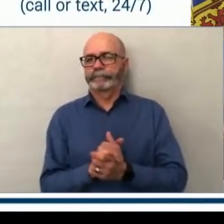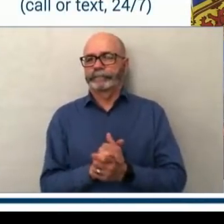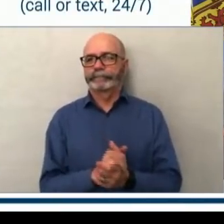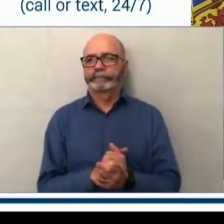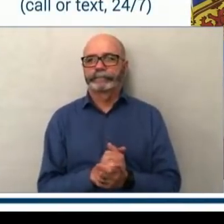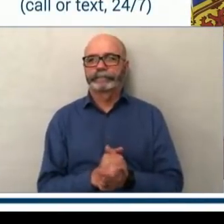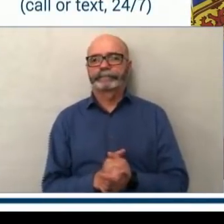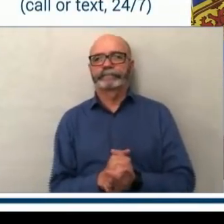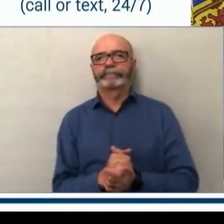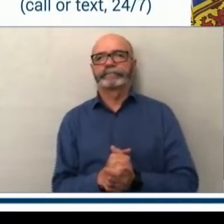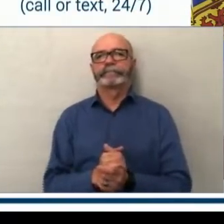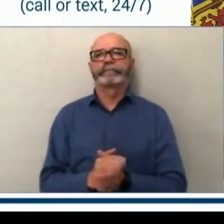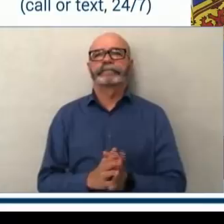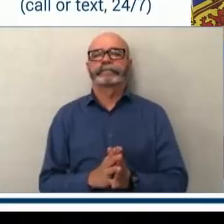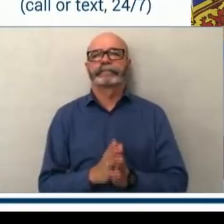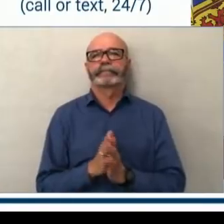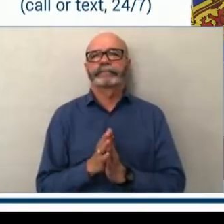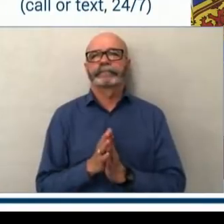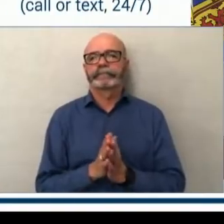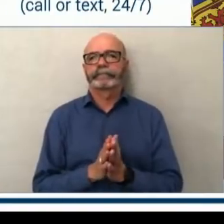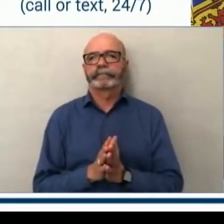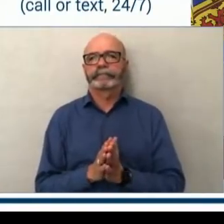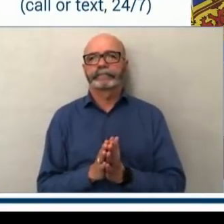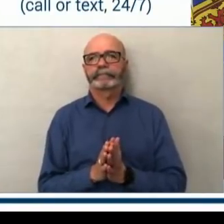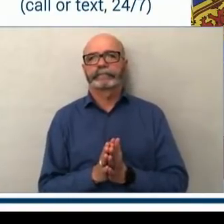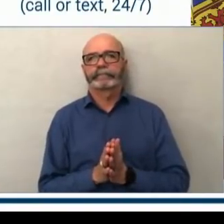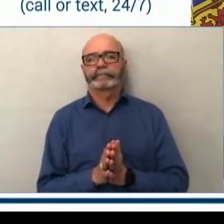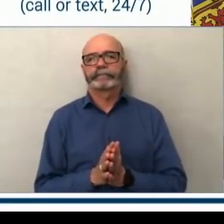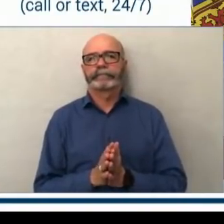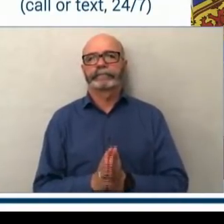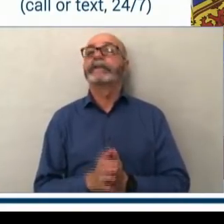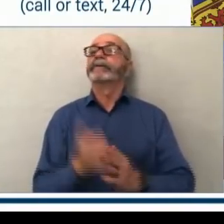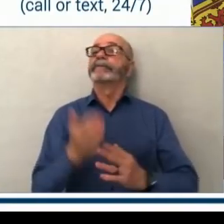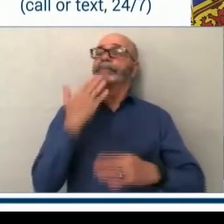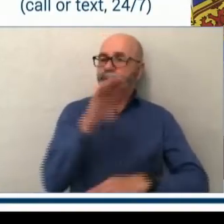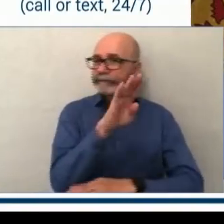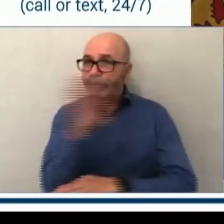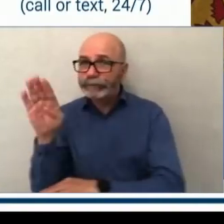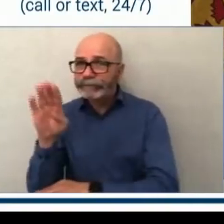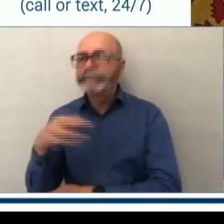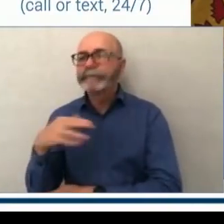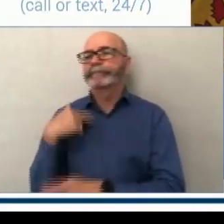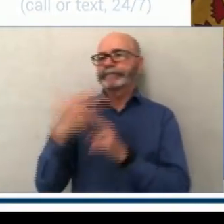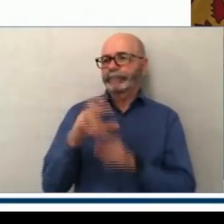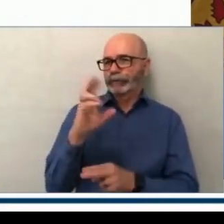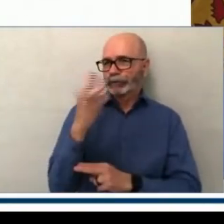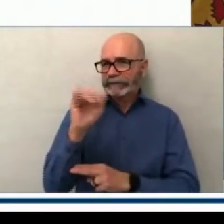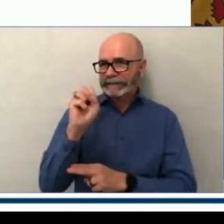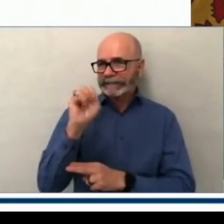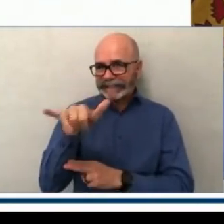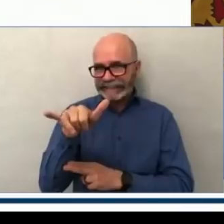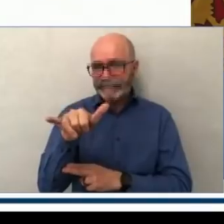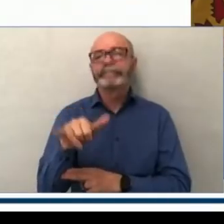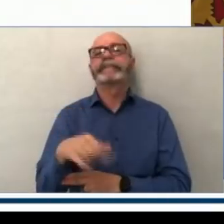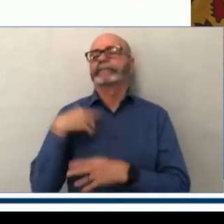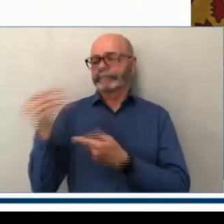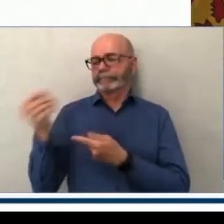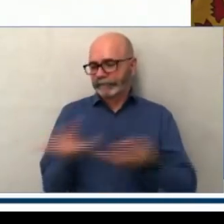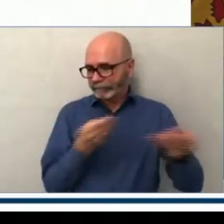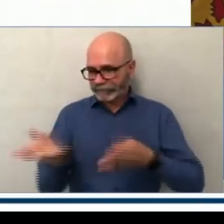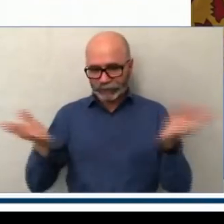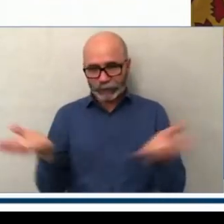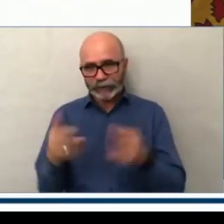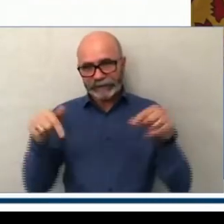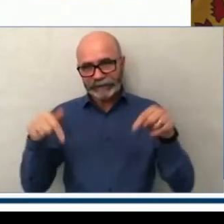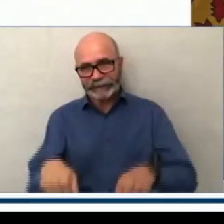born on Christmas Day, myself. It is. Good afternoon, everyone. My name is Christy Matheson, and I'll be the moderator for today's press briefing. Before we begin, I'd like